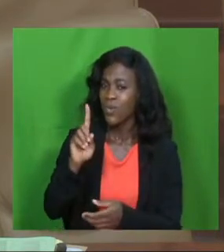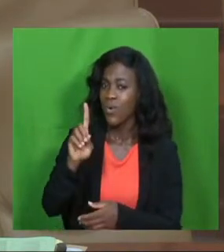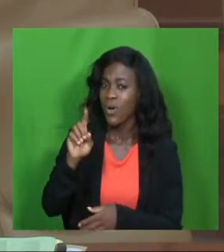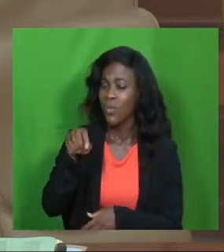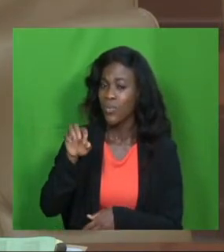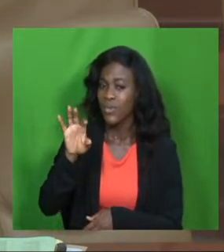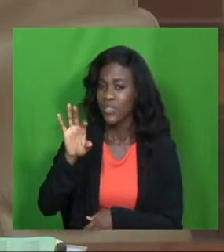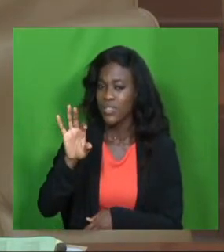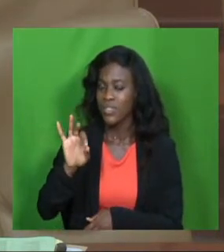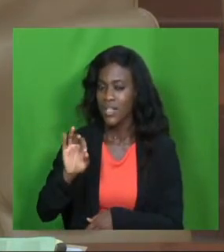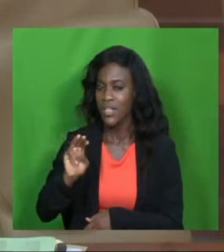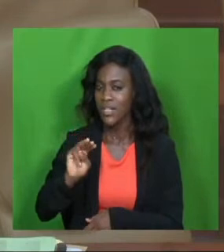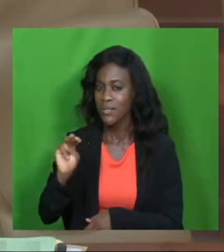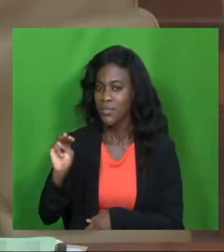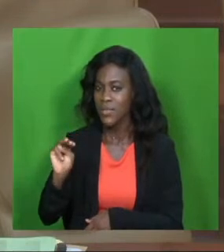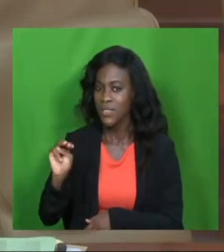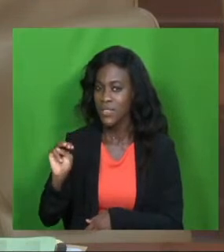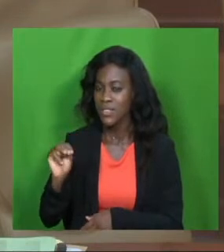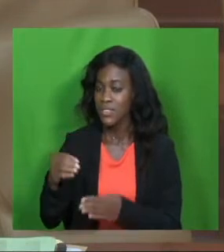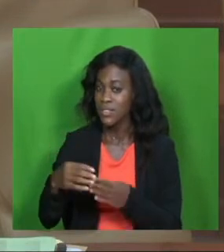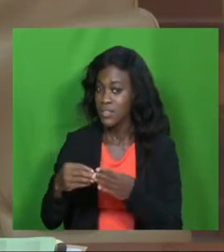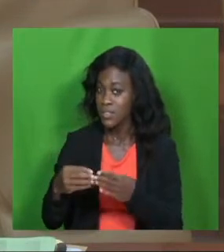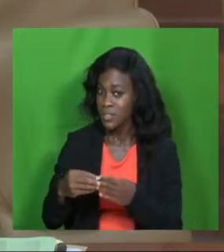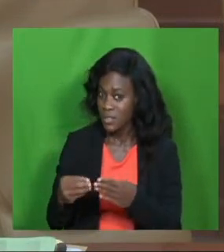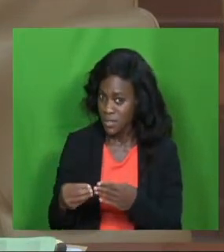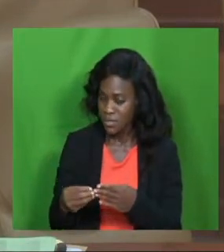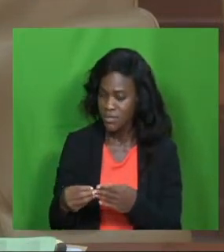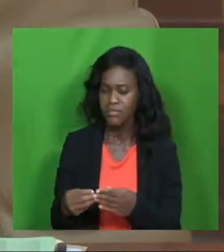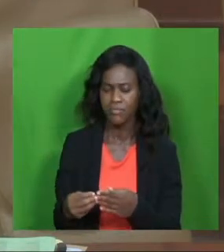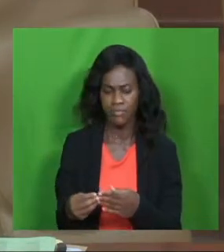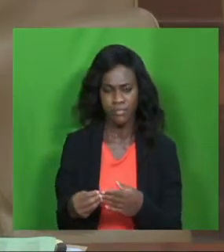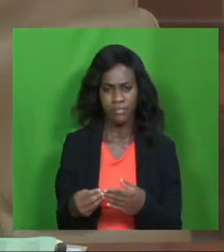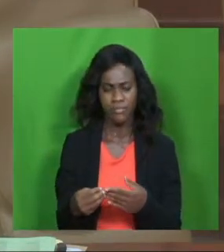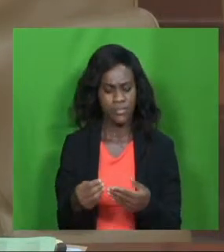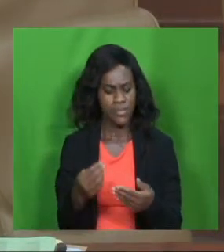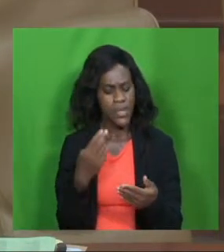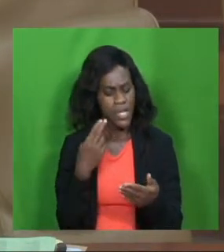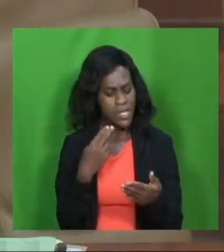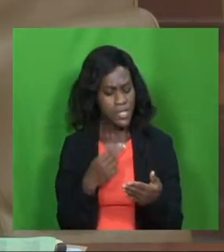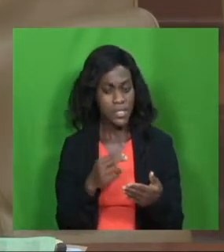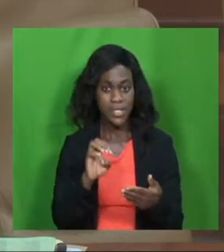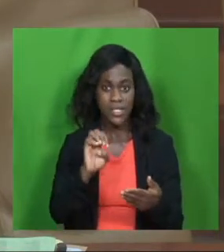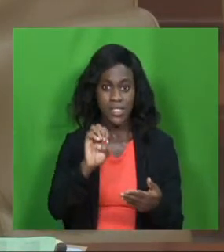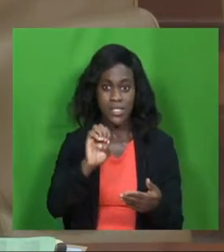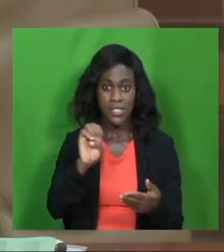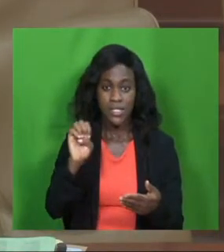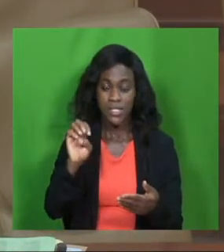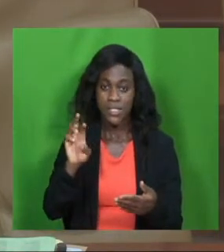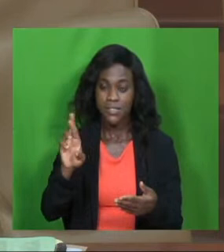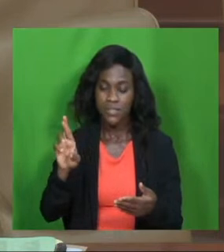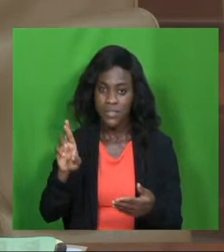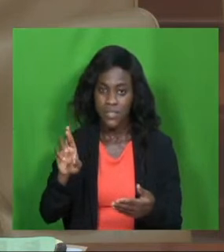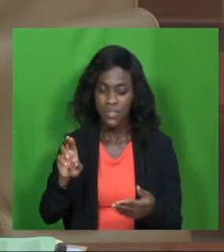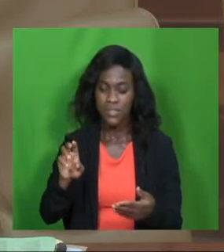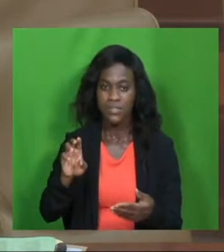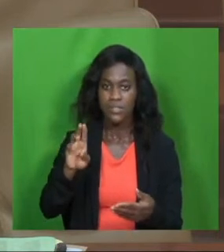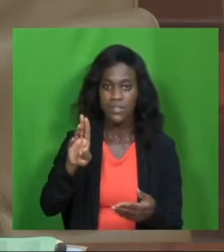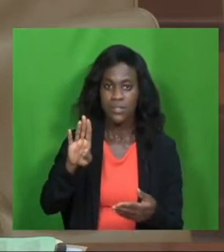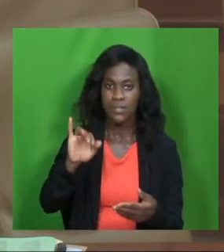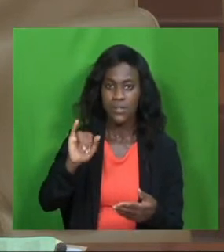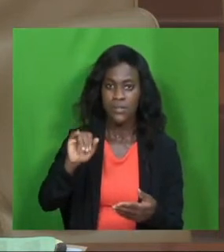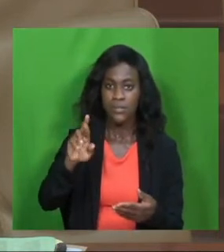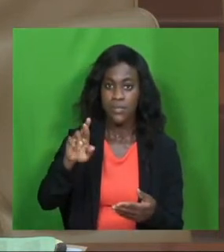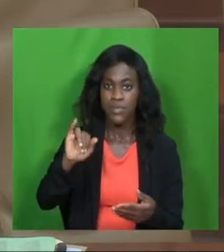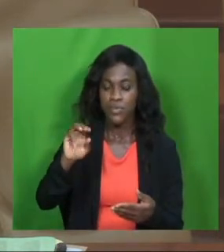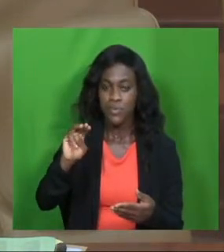1.9 million Ghana cedis. Then you look at Eastern region, Birim Central, Akimoda, conversion